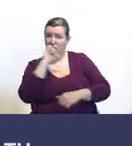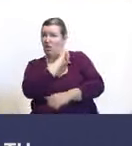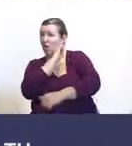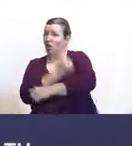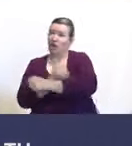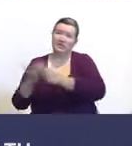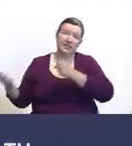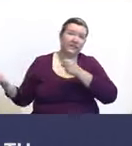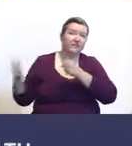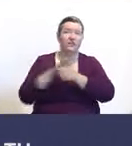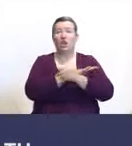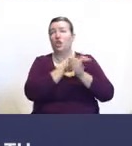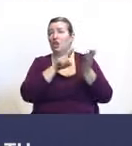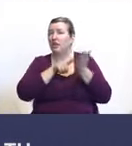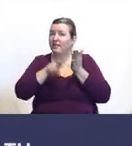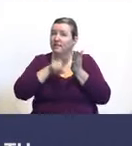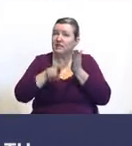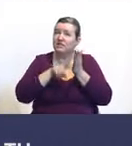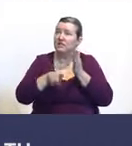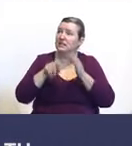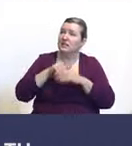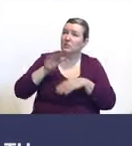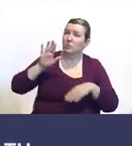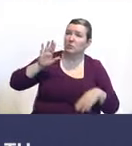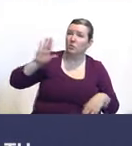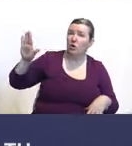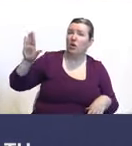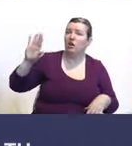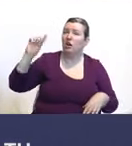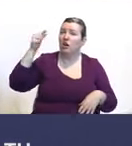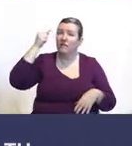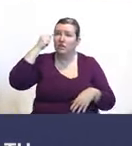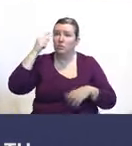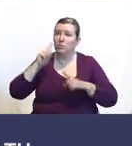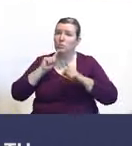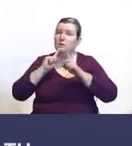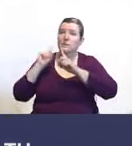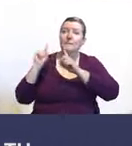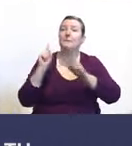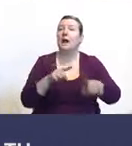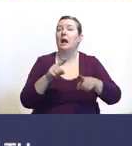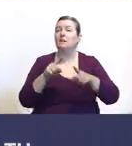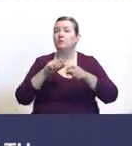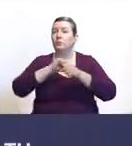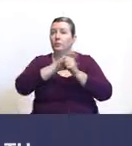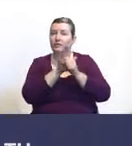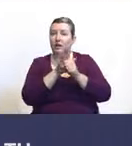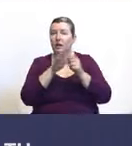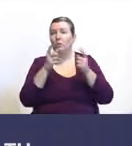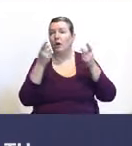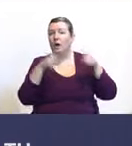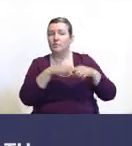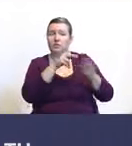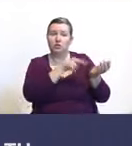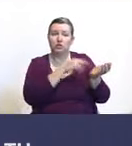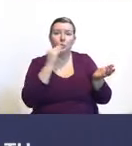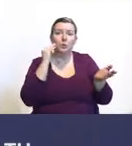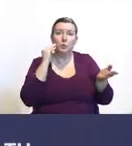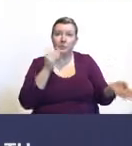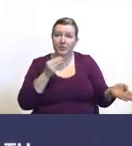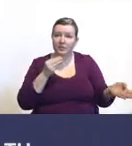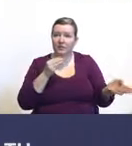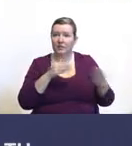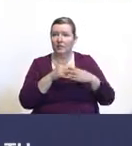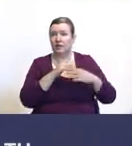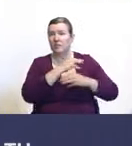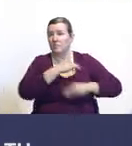top-to-bottom investigation into your administration's response to the pandemic, including nursing homes that you said you would? Are you ready on the morning of March